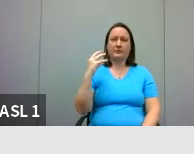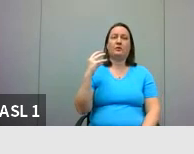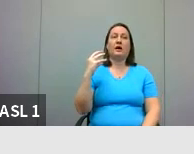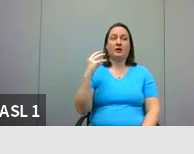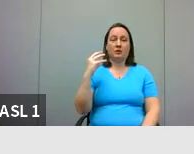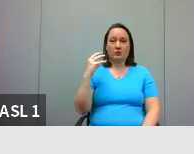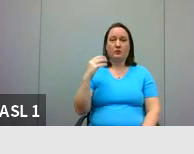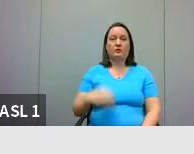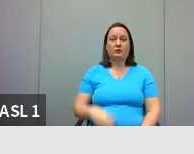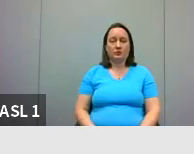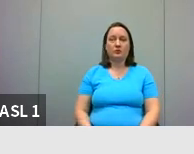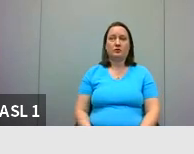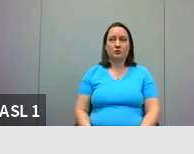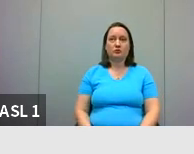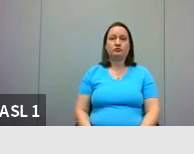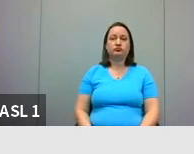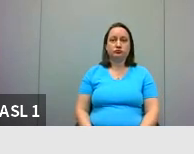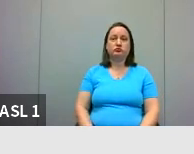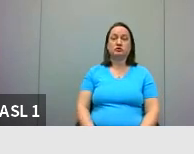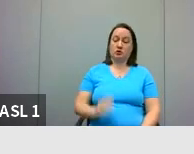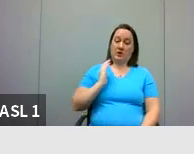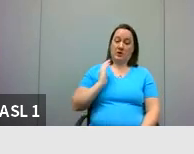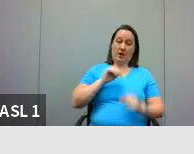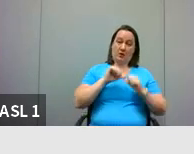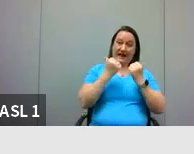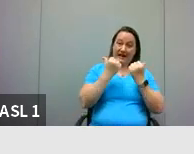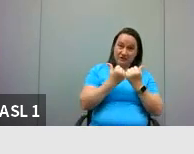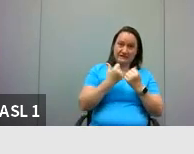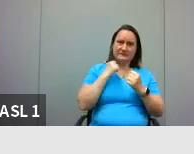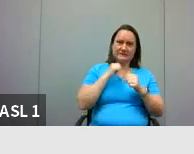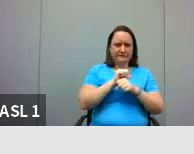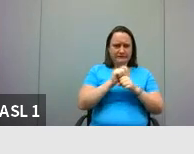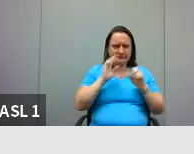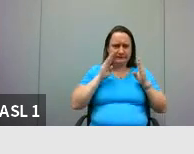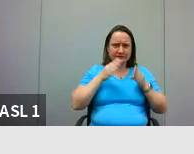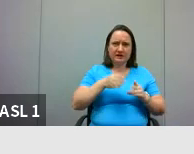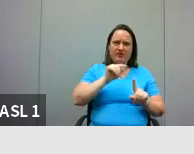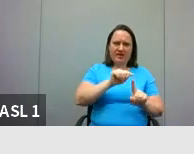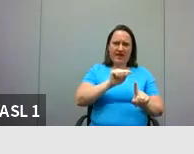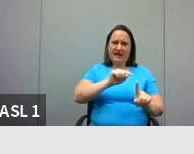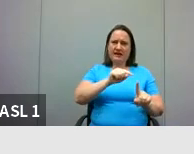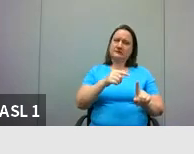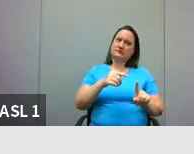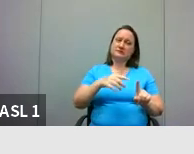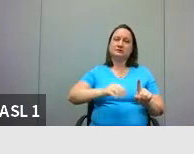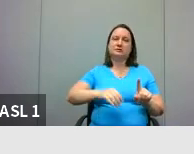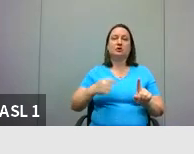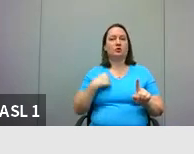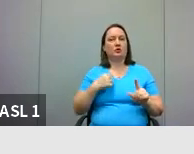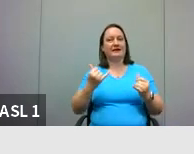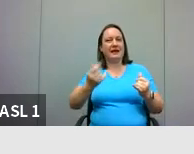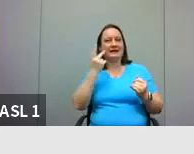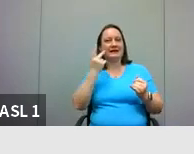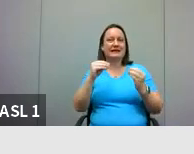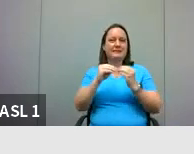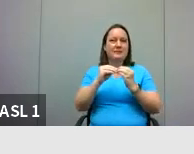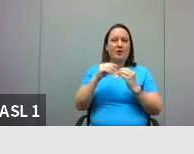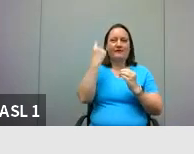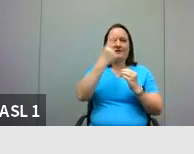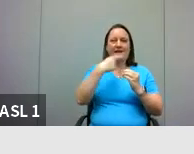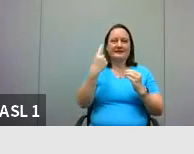So we've been working on that in our agency, and we're starting to see more and more faces in